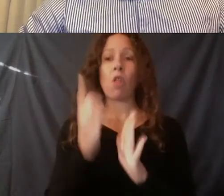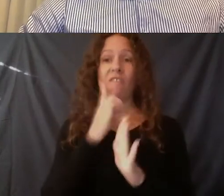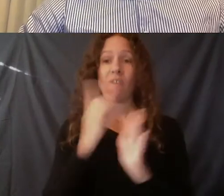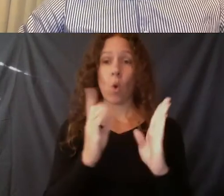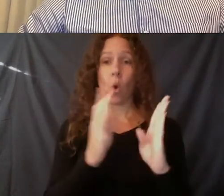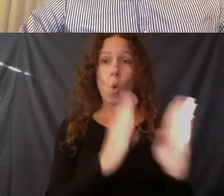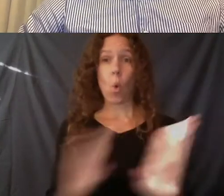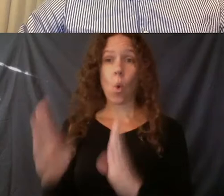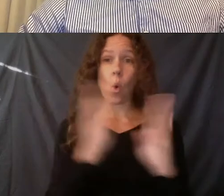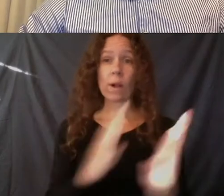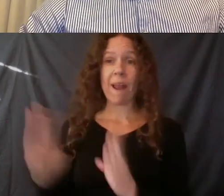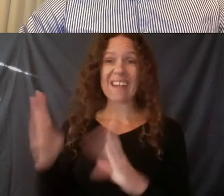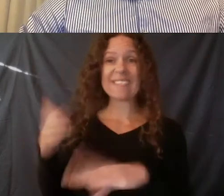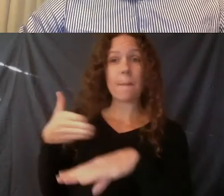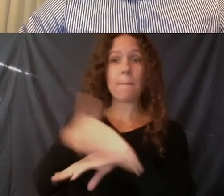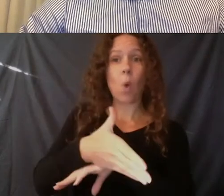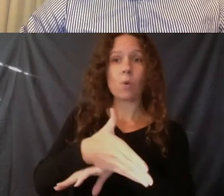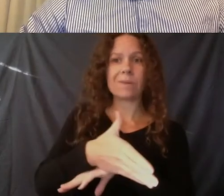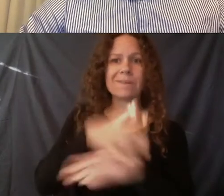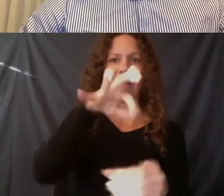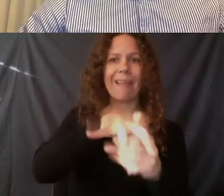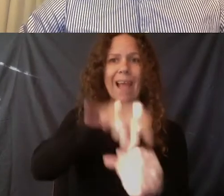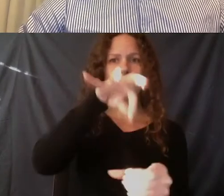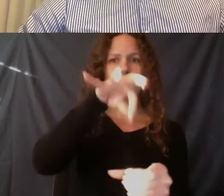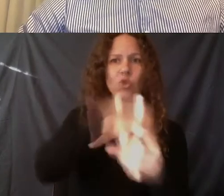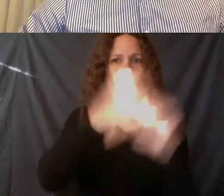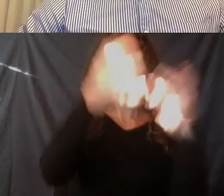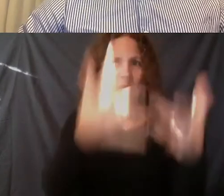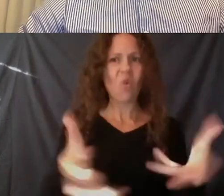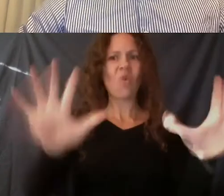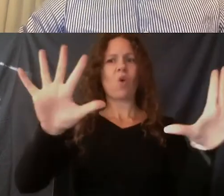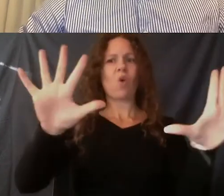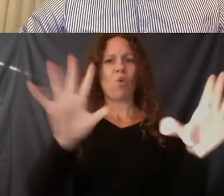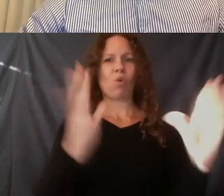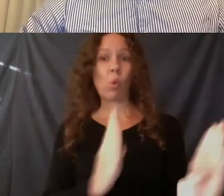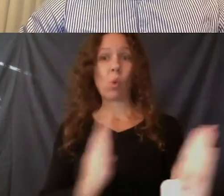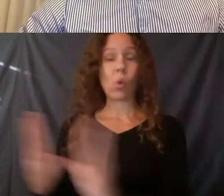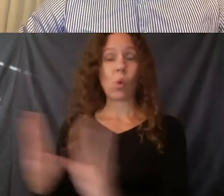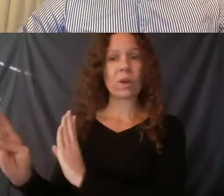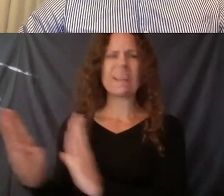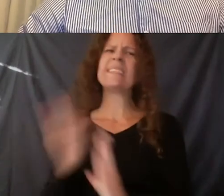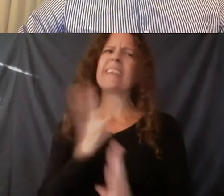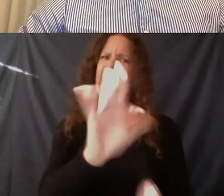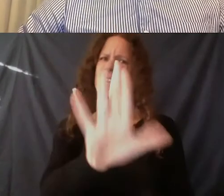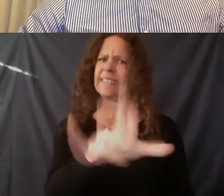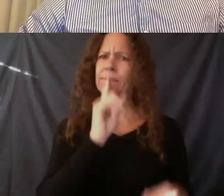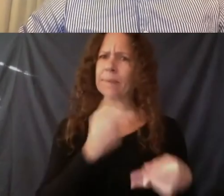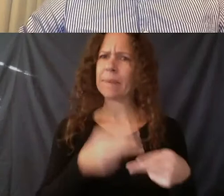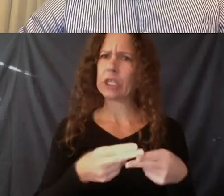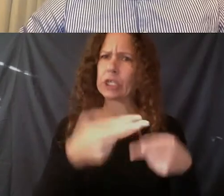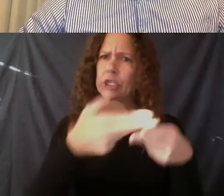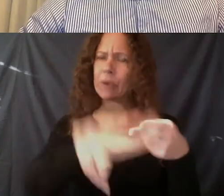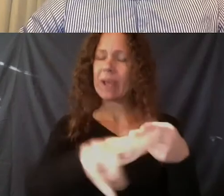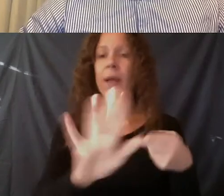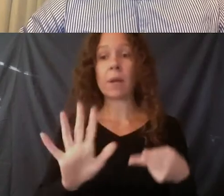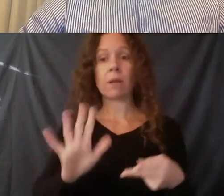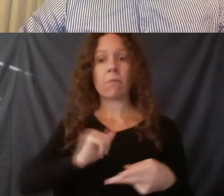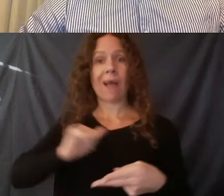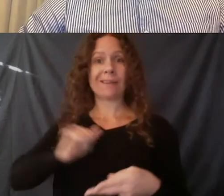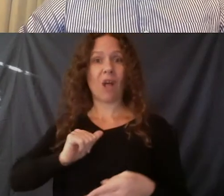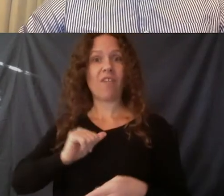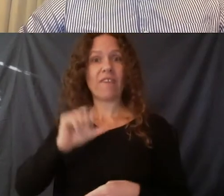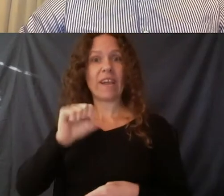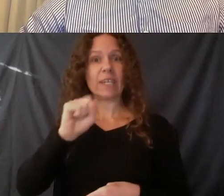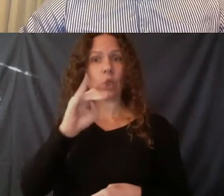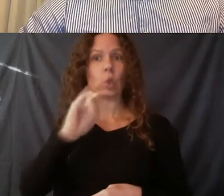sort of post-electoral organizing? And the first thing that came to mind, I want to just quickly say, the first time that I'm a social movement